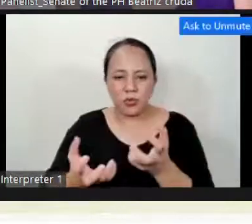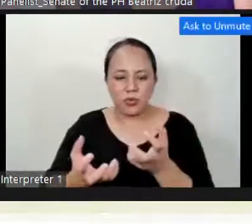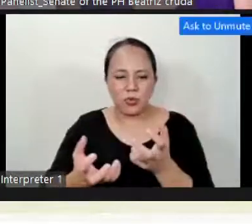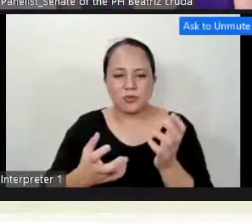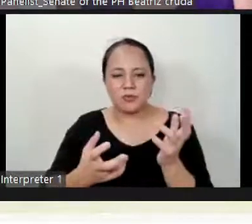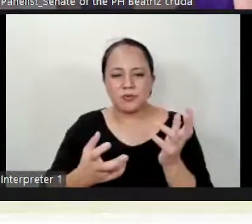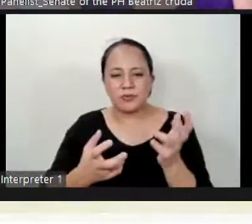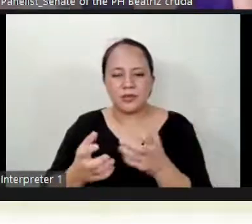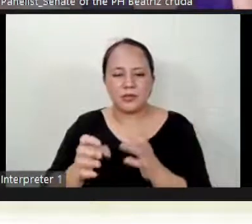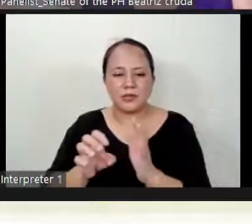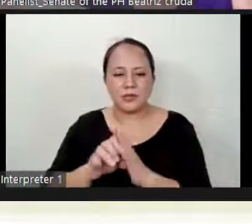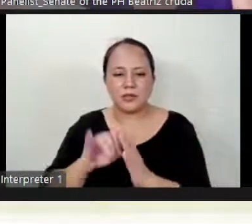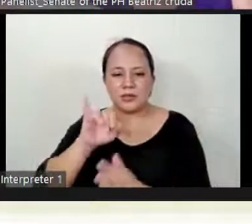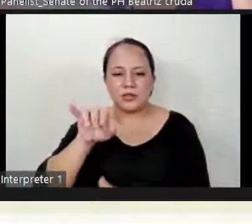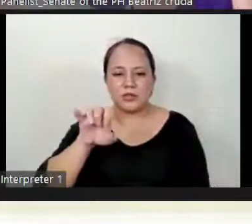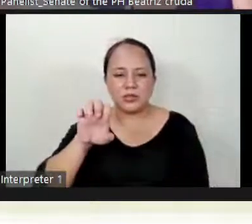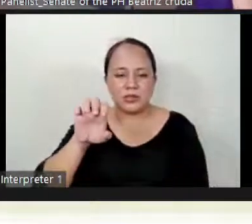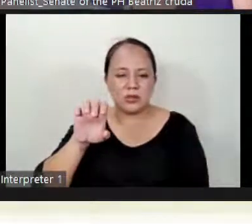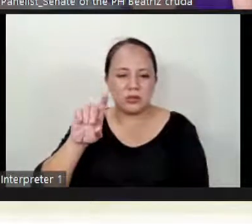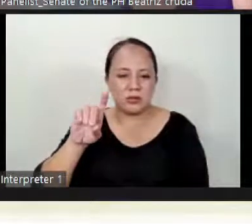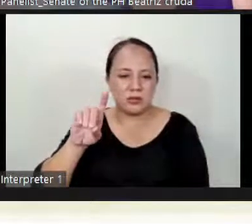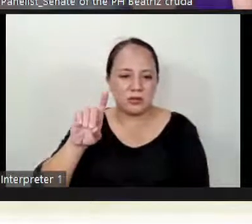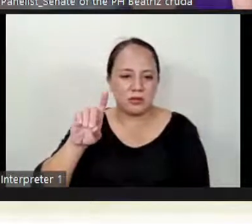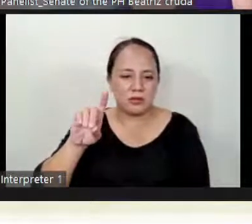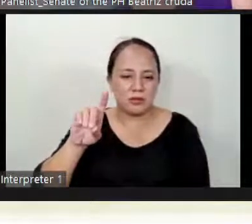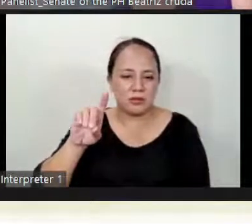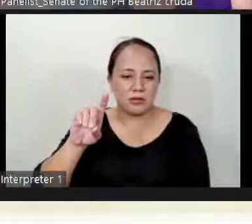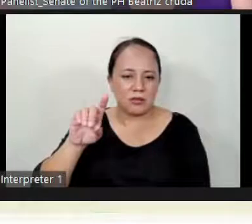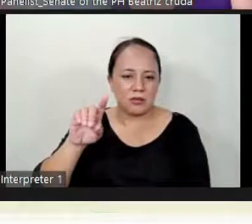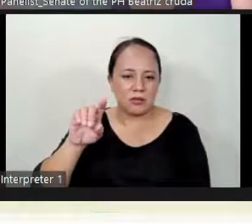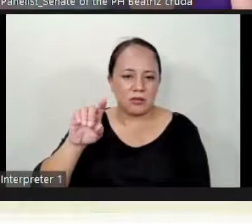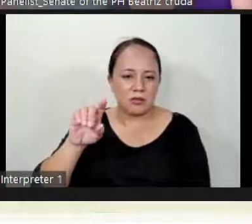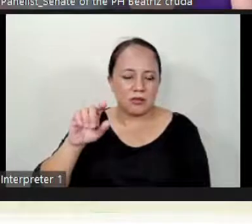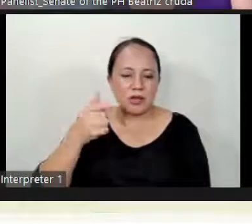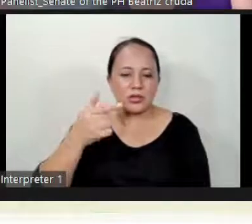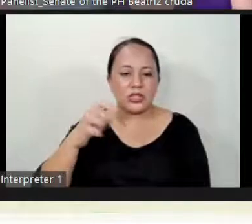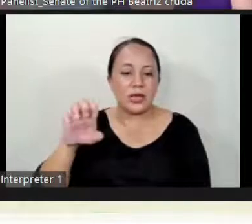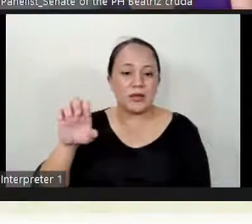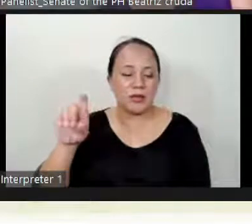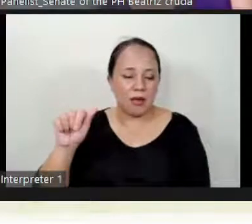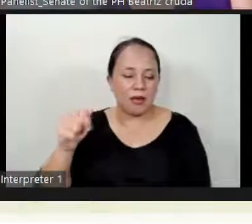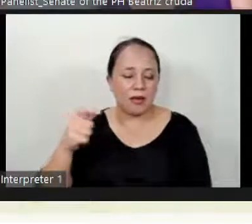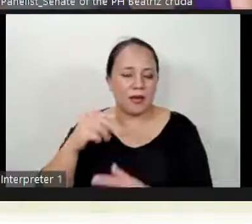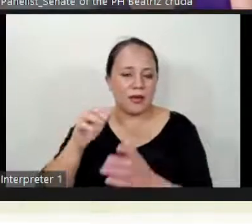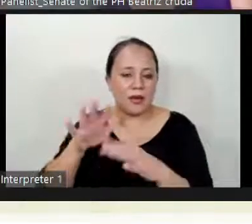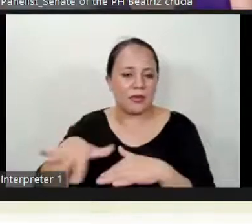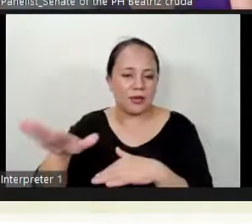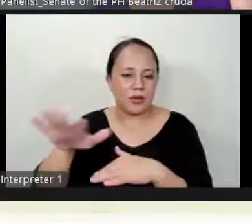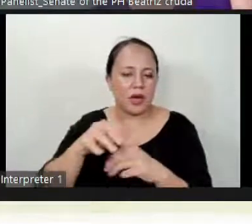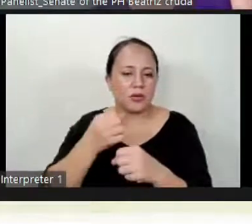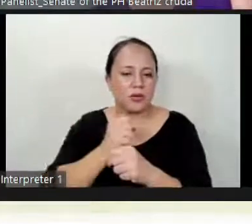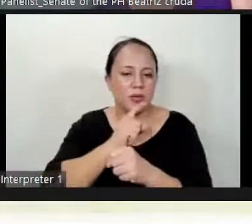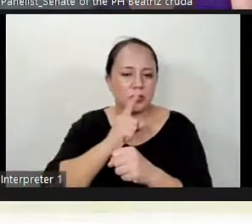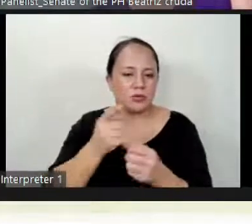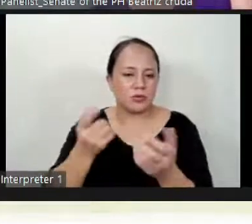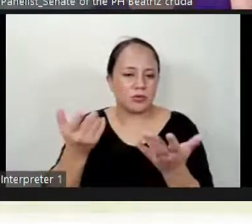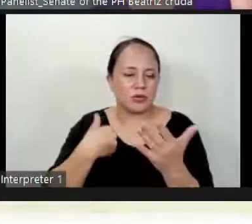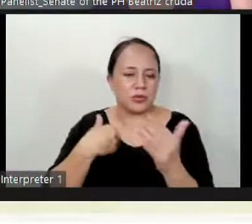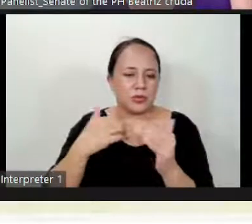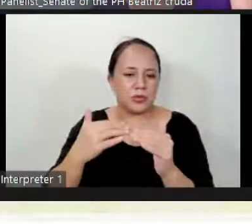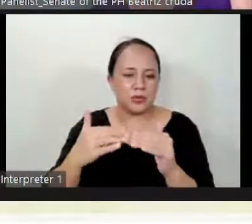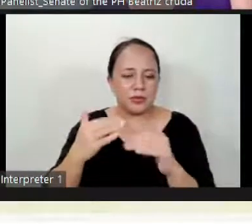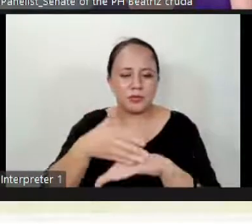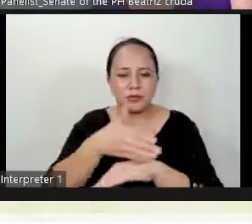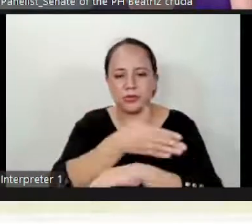like the GIDA areas, and how do we ensure that things will progress or